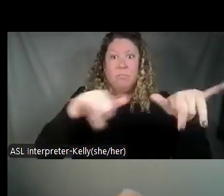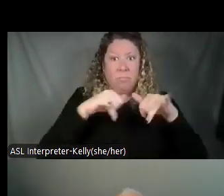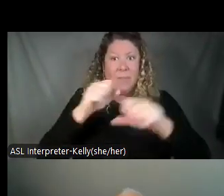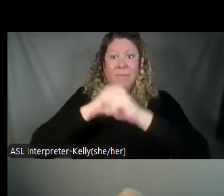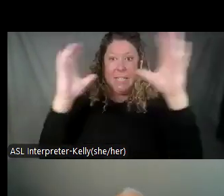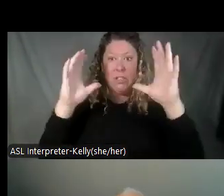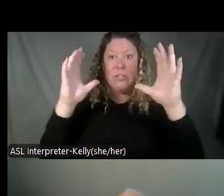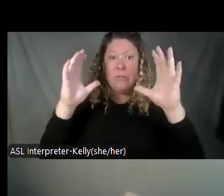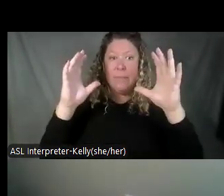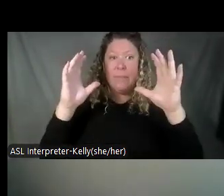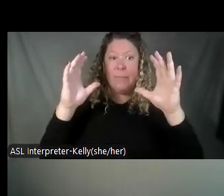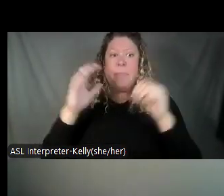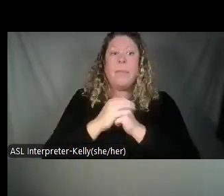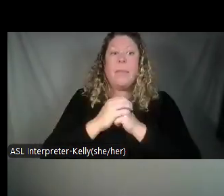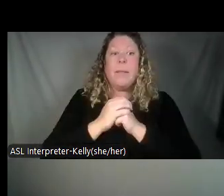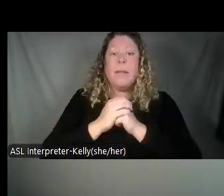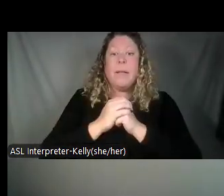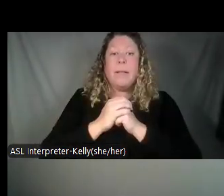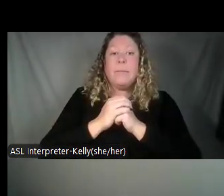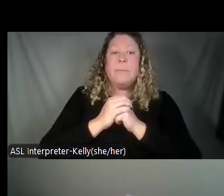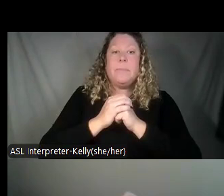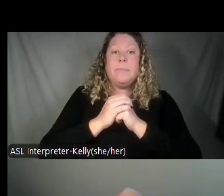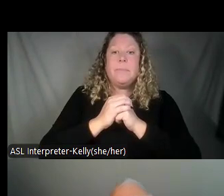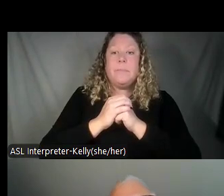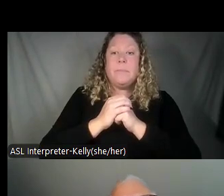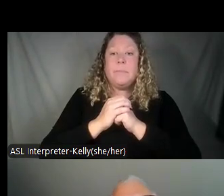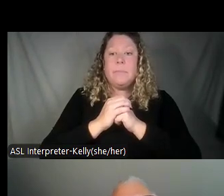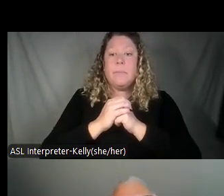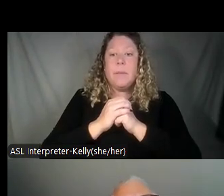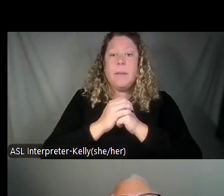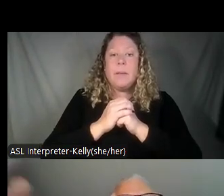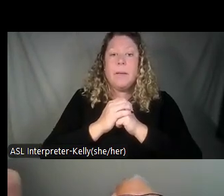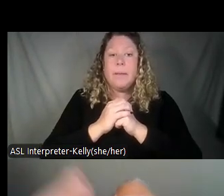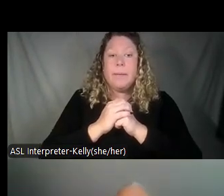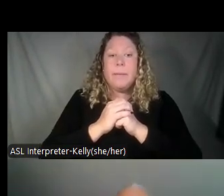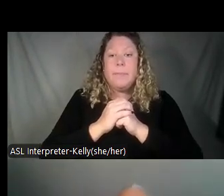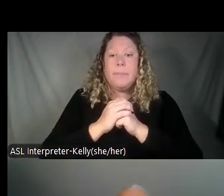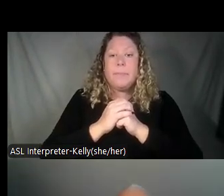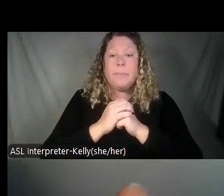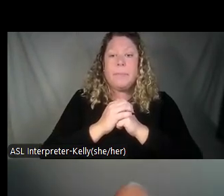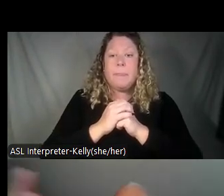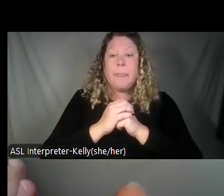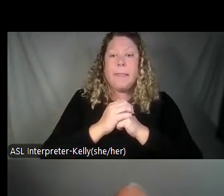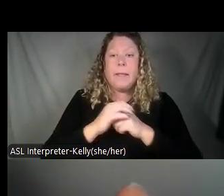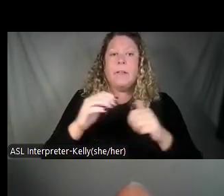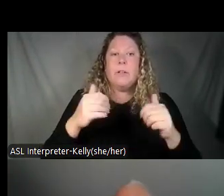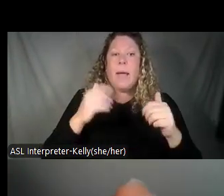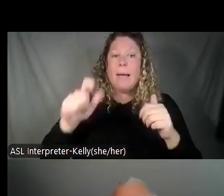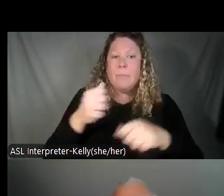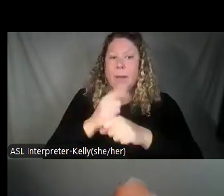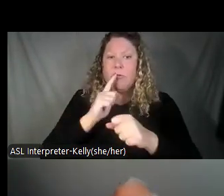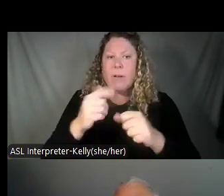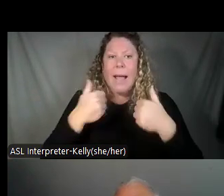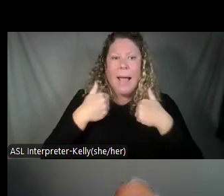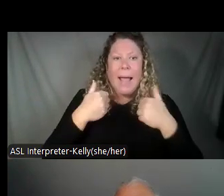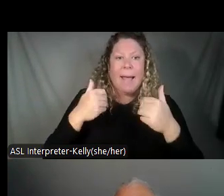not only to be able to be told, we have some input on this, we have feedback, there's